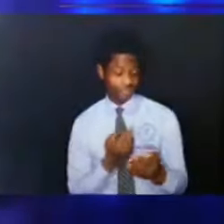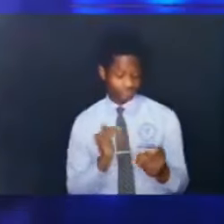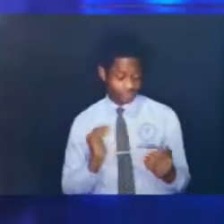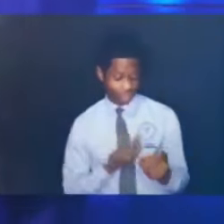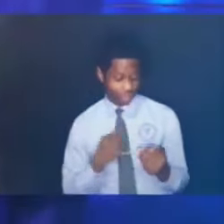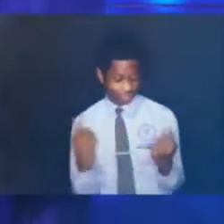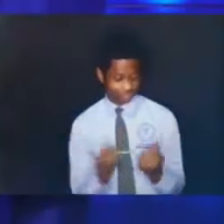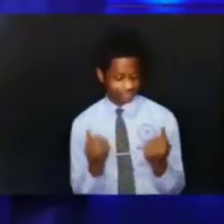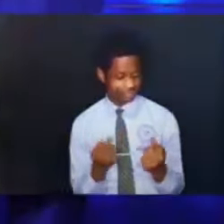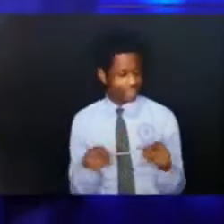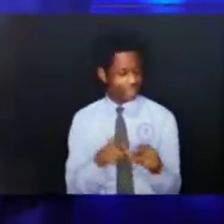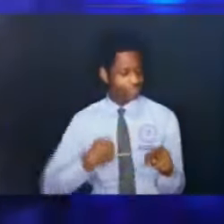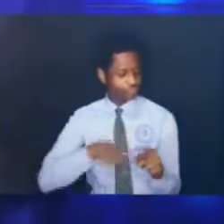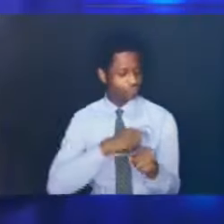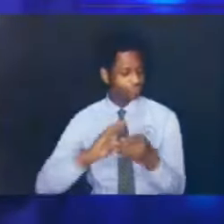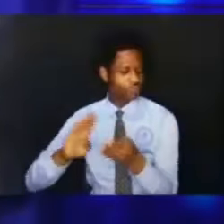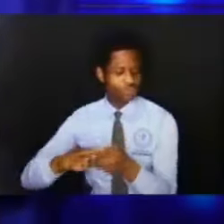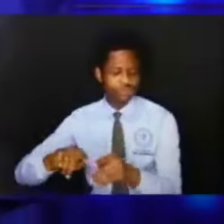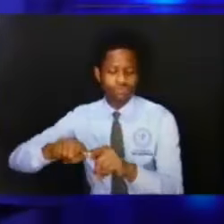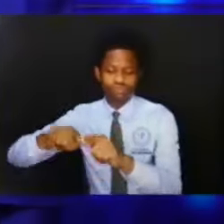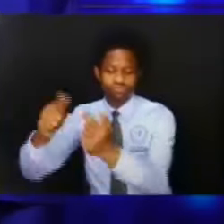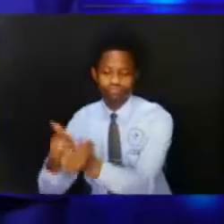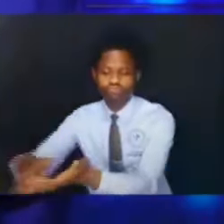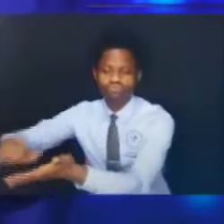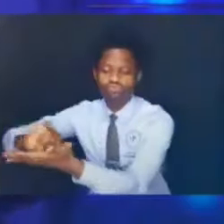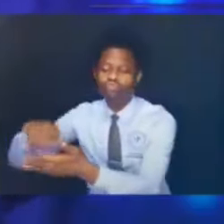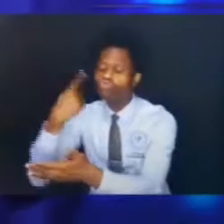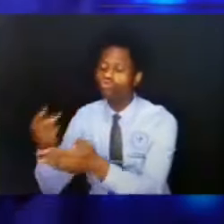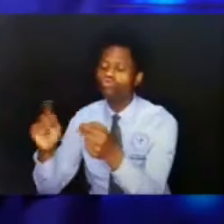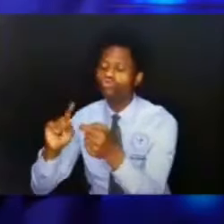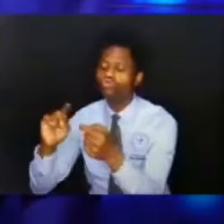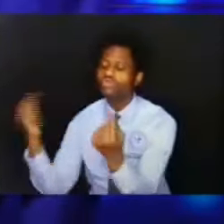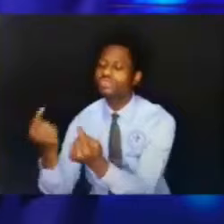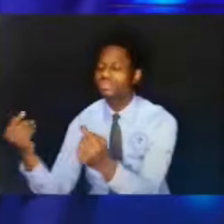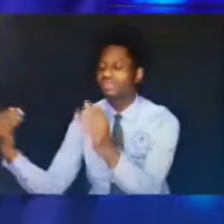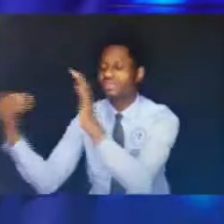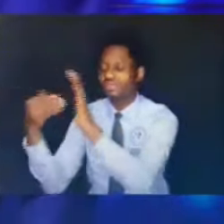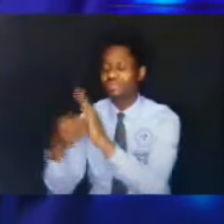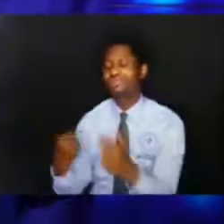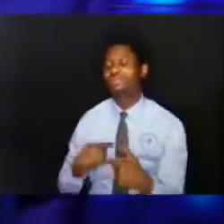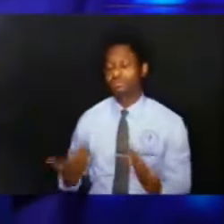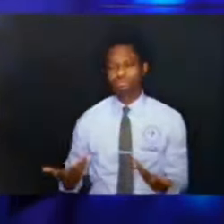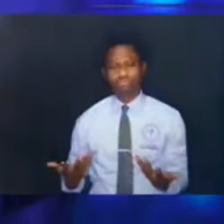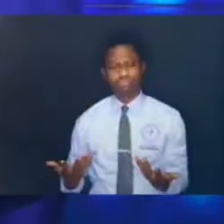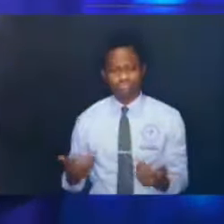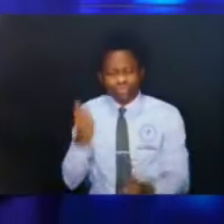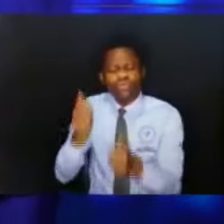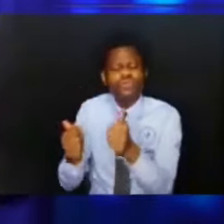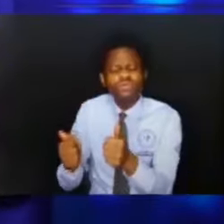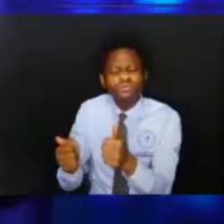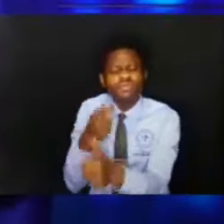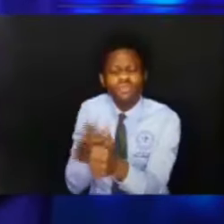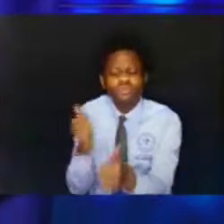forgive those who sin against us." Now, which one comes